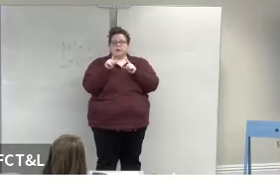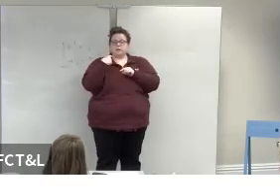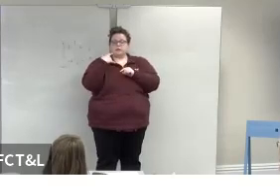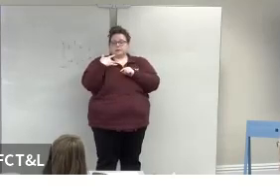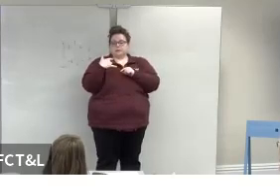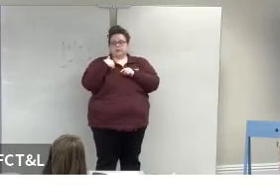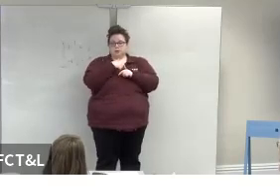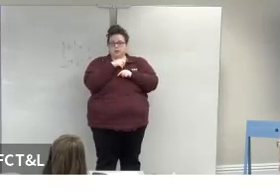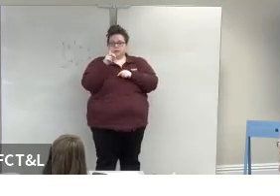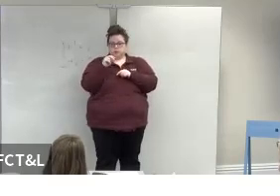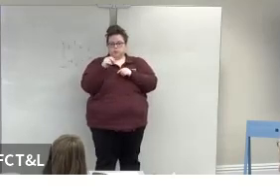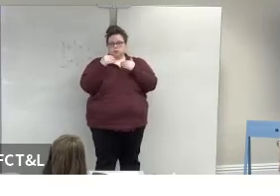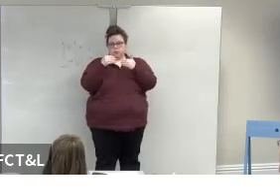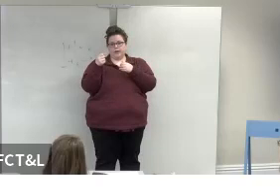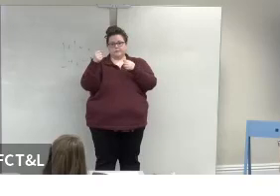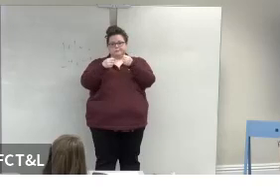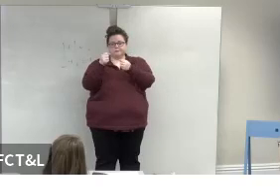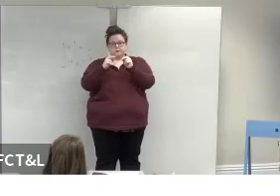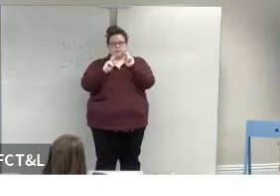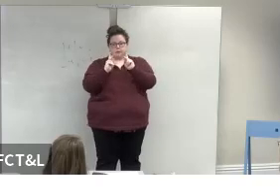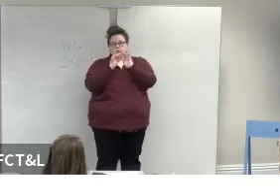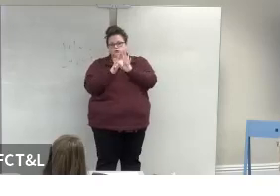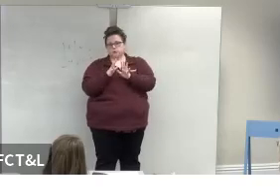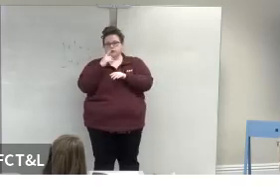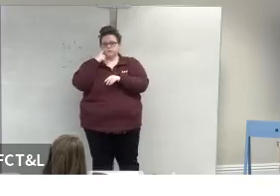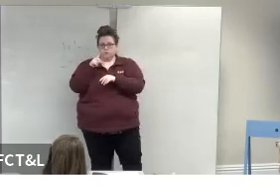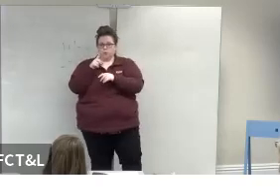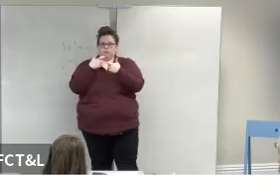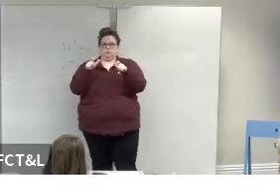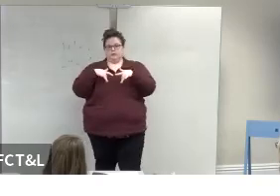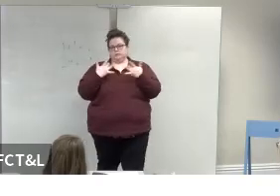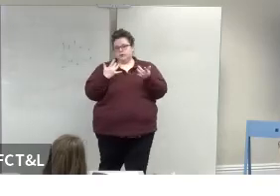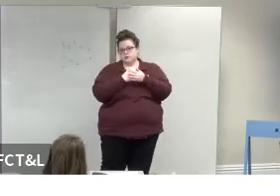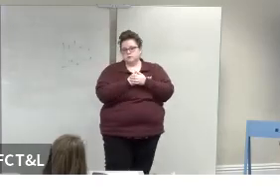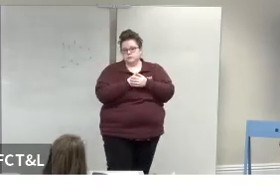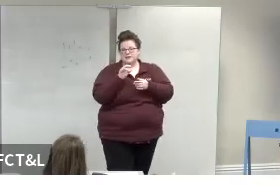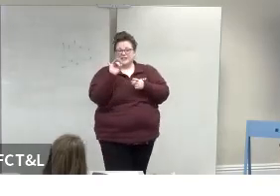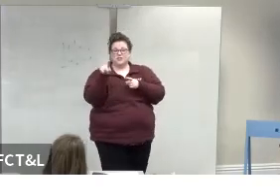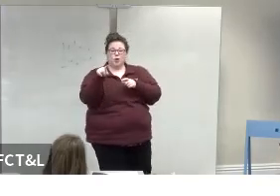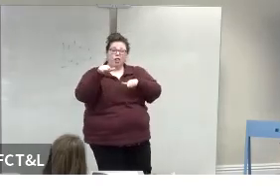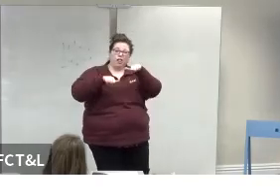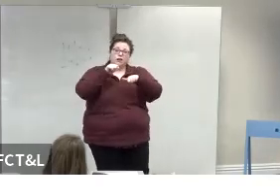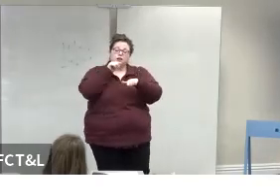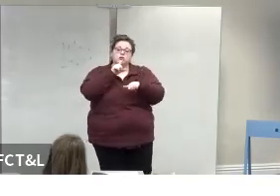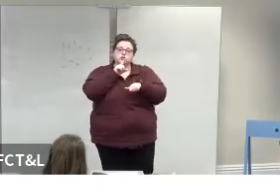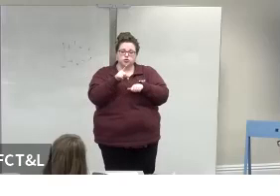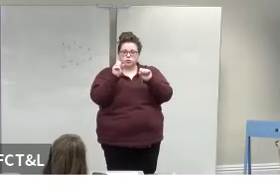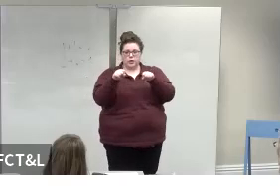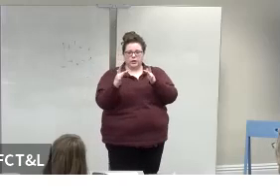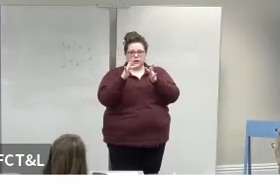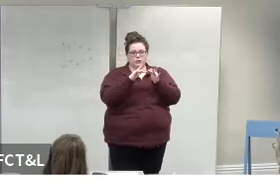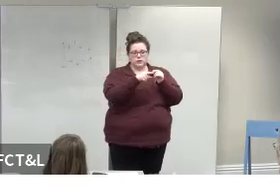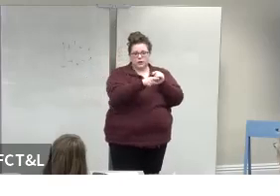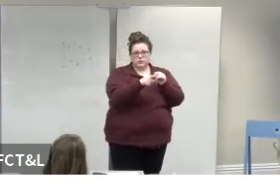Really, you can handle it either way, but typically we do go ahead and have interpreters at public events. If